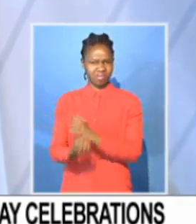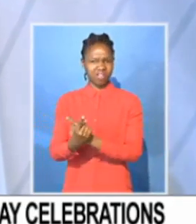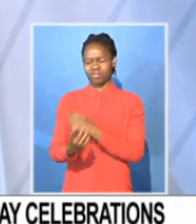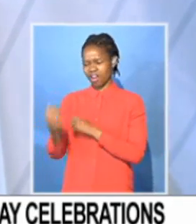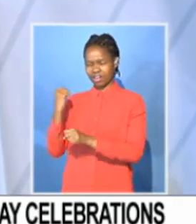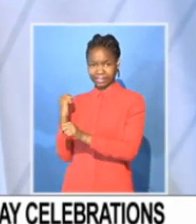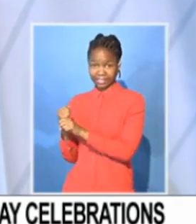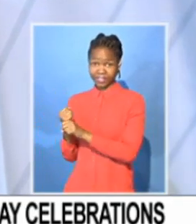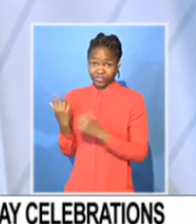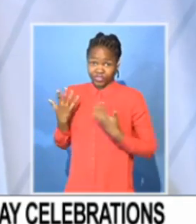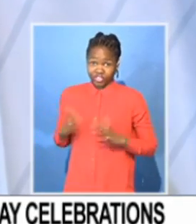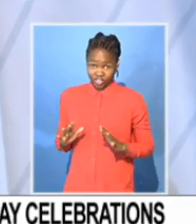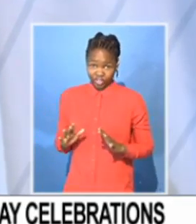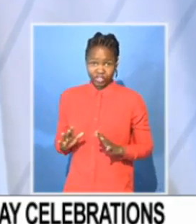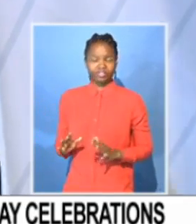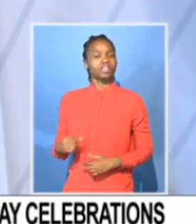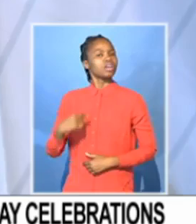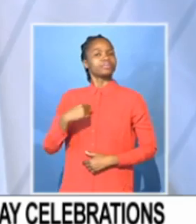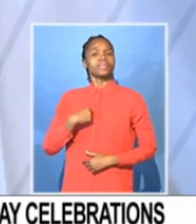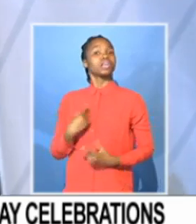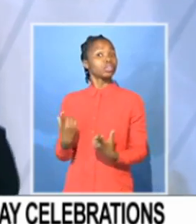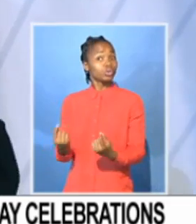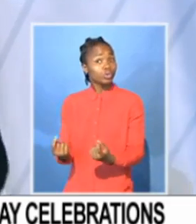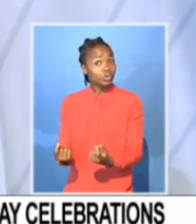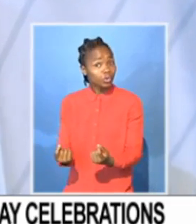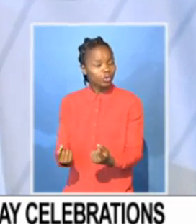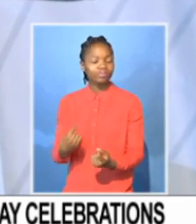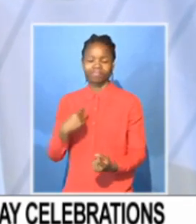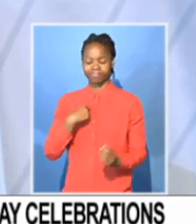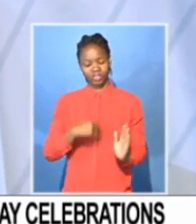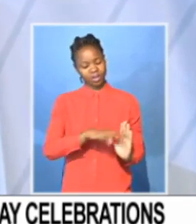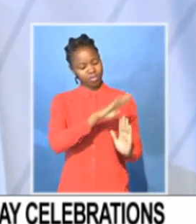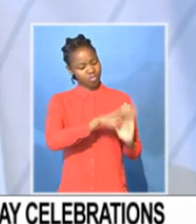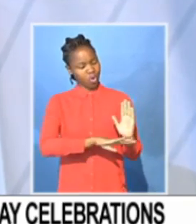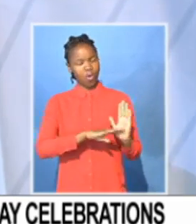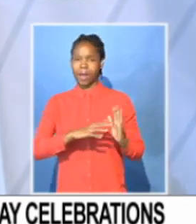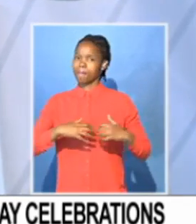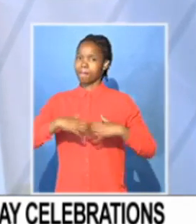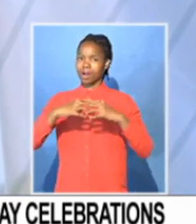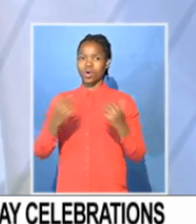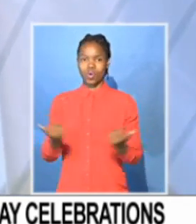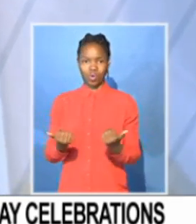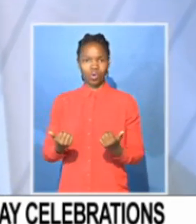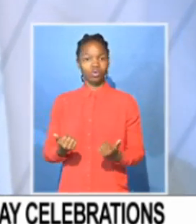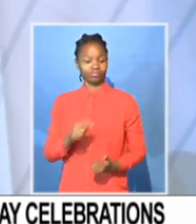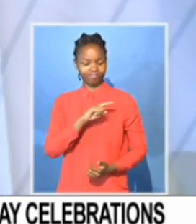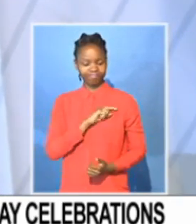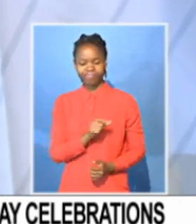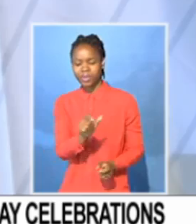province, I launched a program of national dialogue